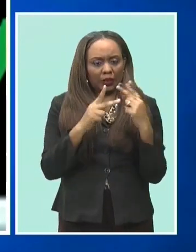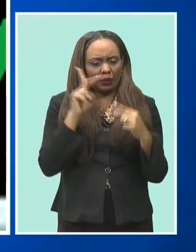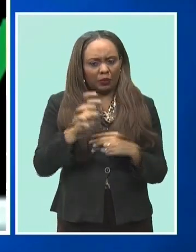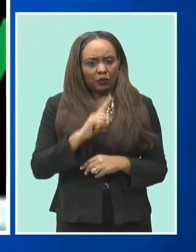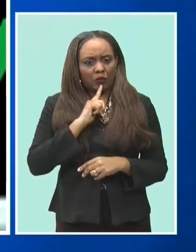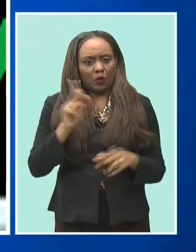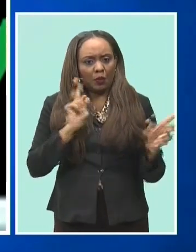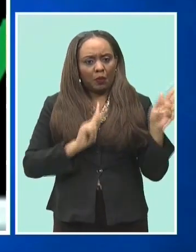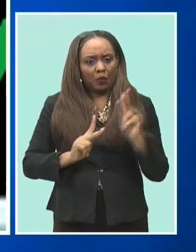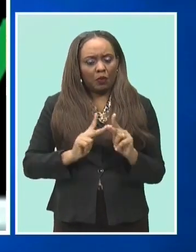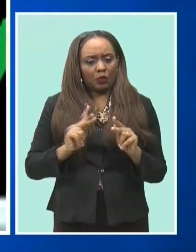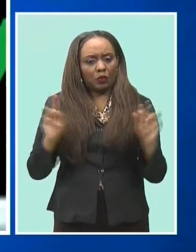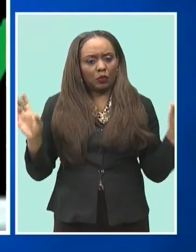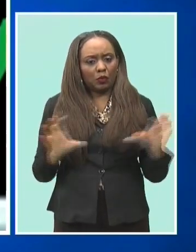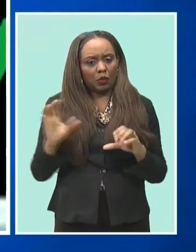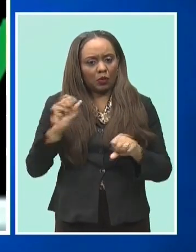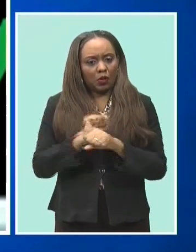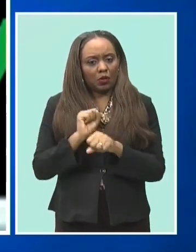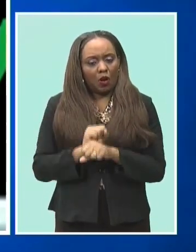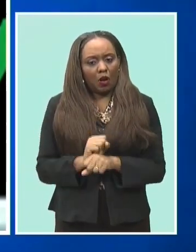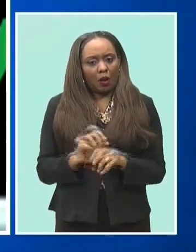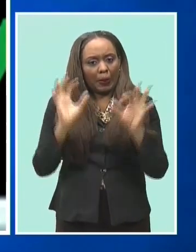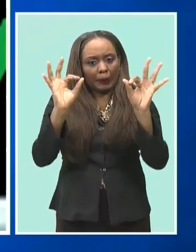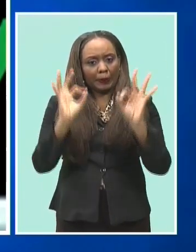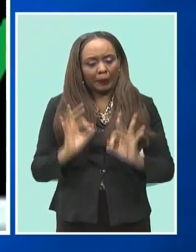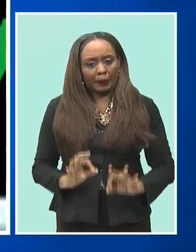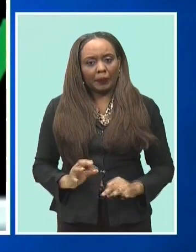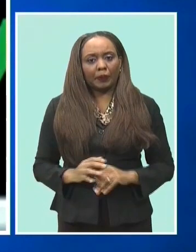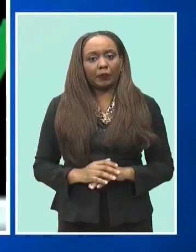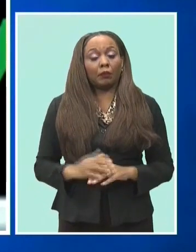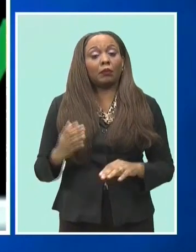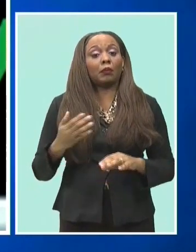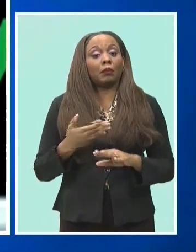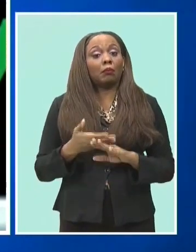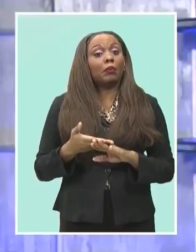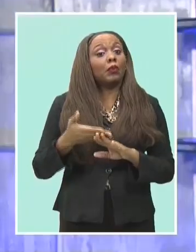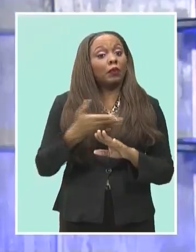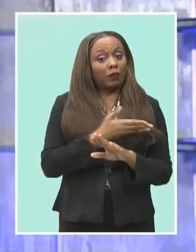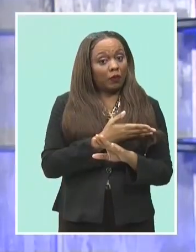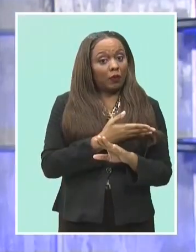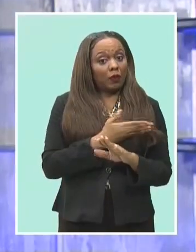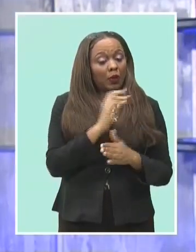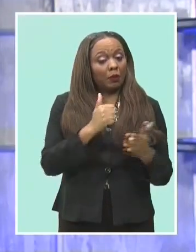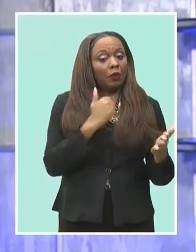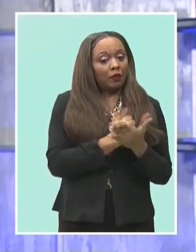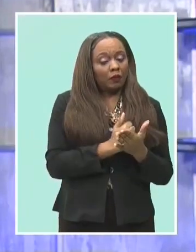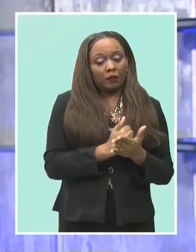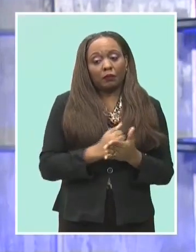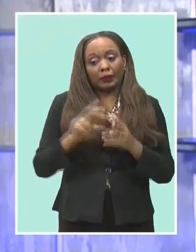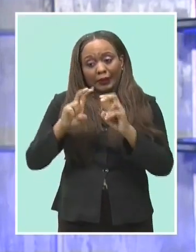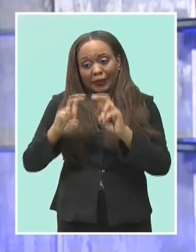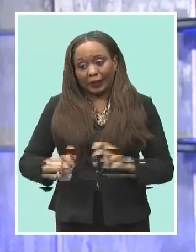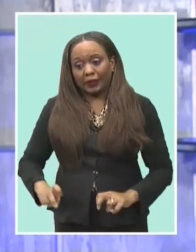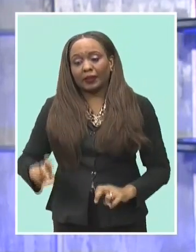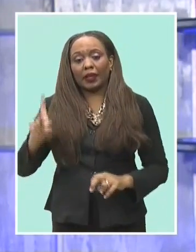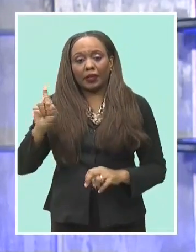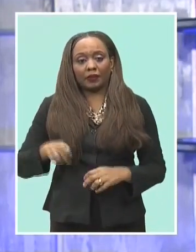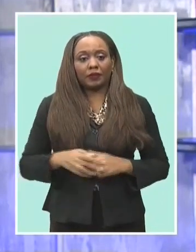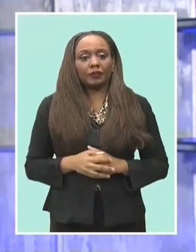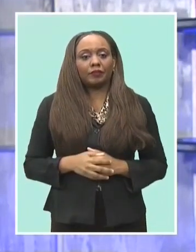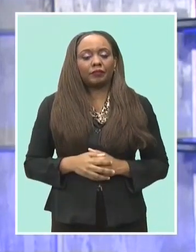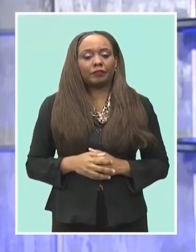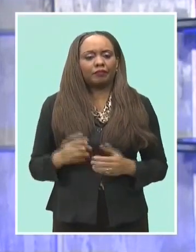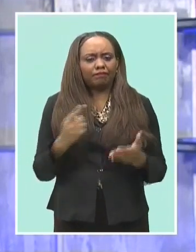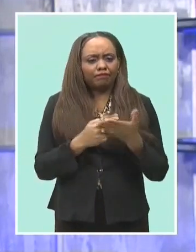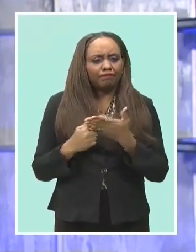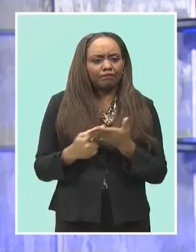job he says he wants to do before approval is granted to them. Debate continues across Trinidad and